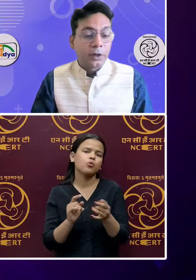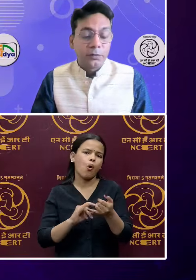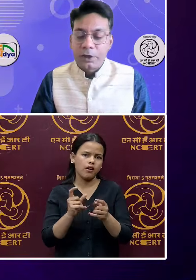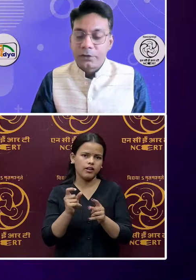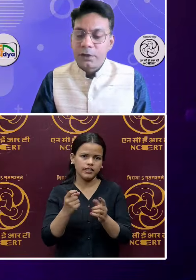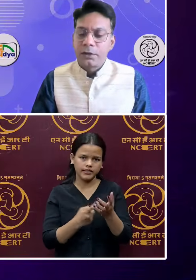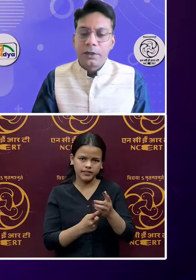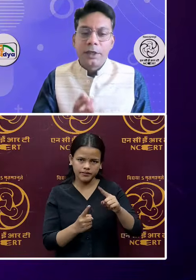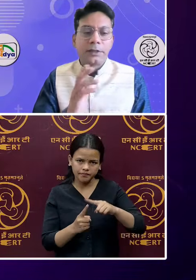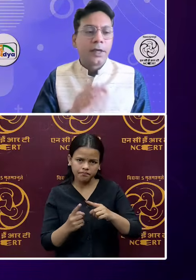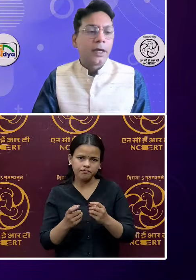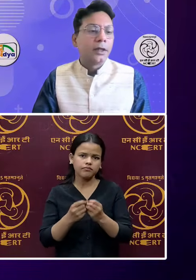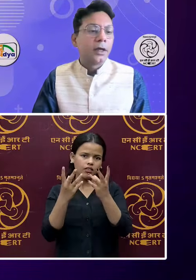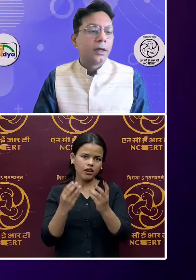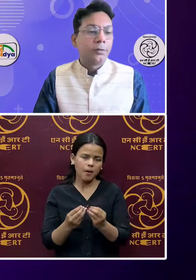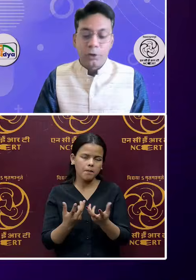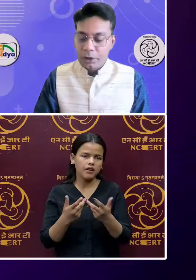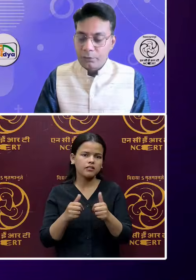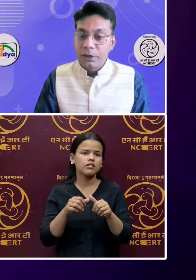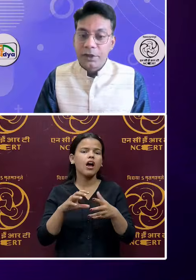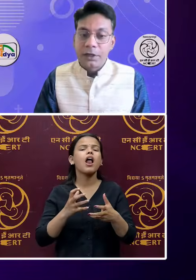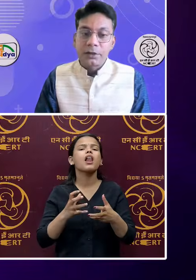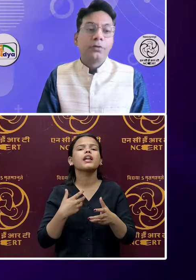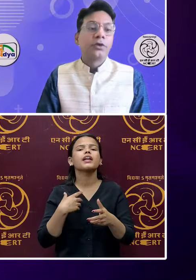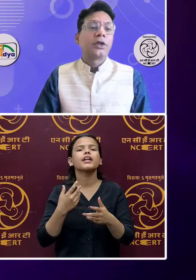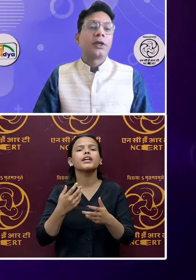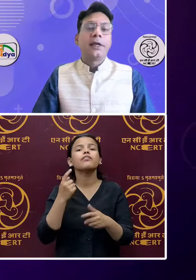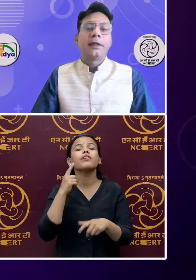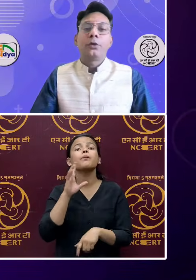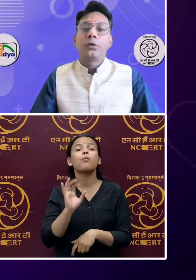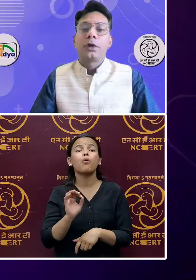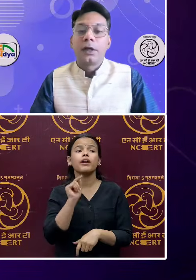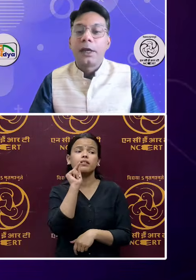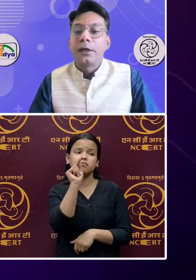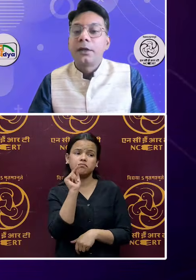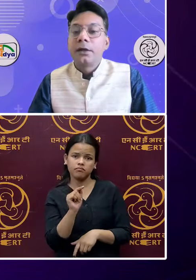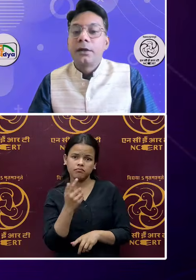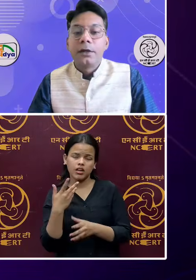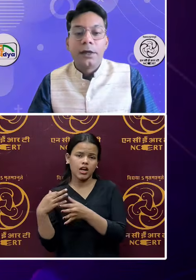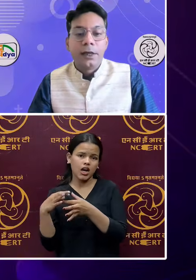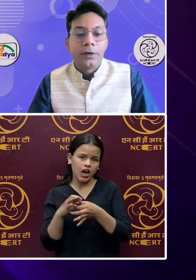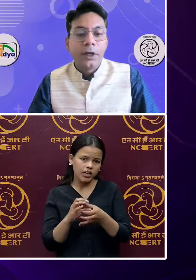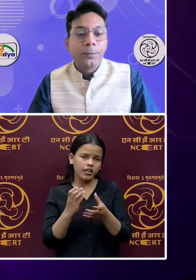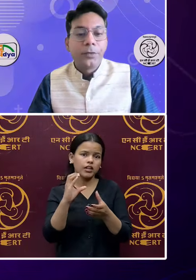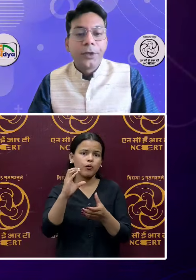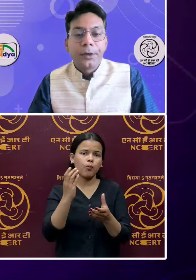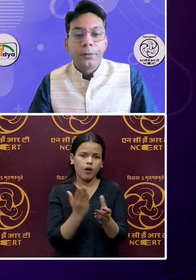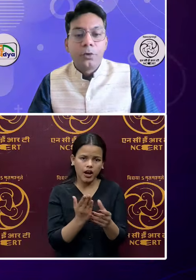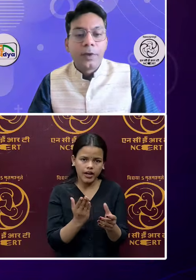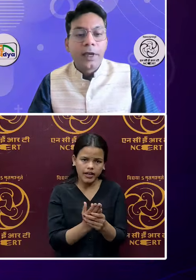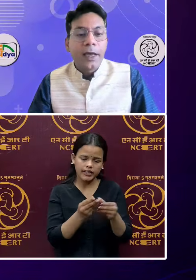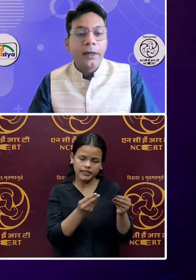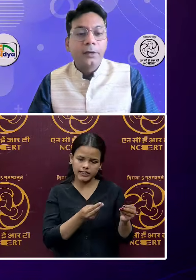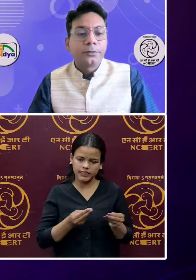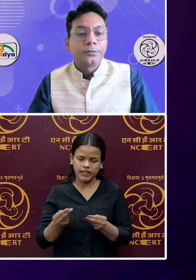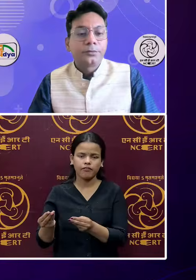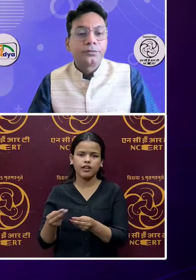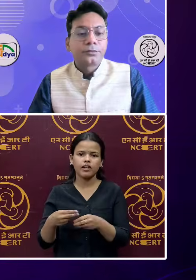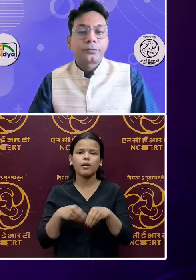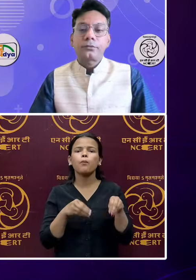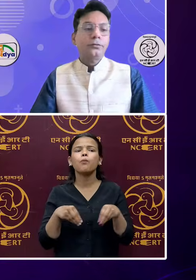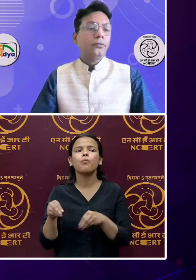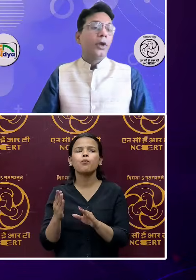automated certification, these are the important features which are related to content delivery. Moving ahead,